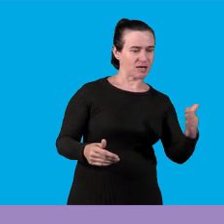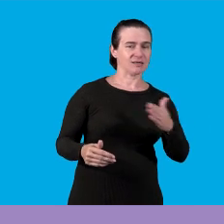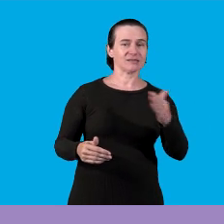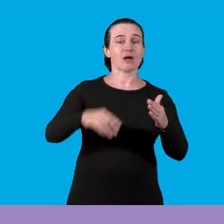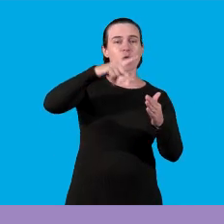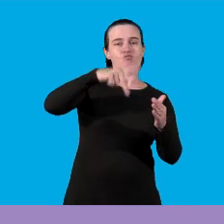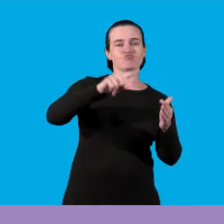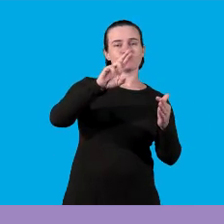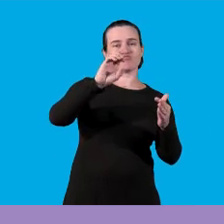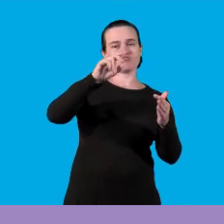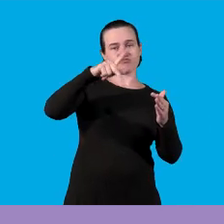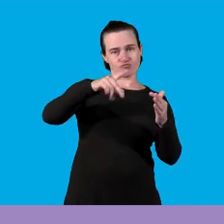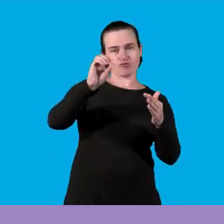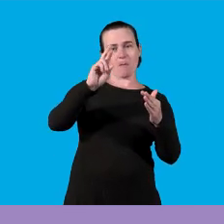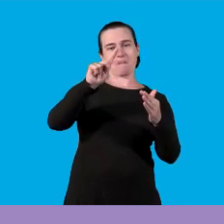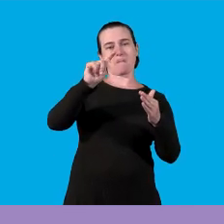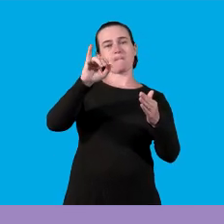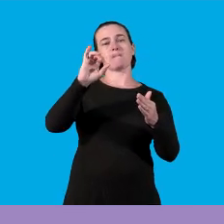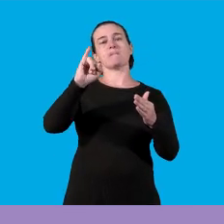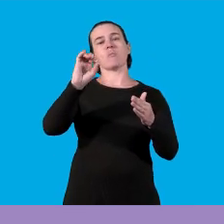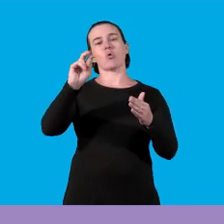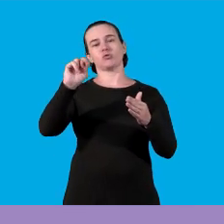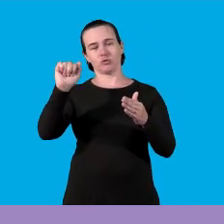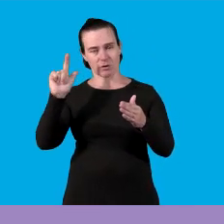are proportional.